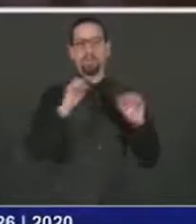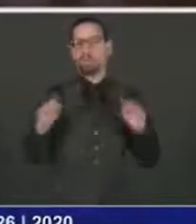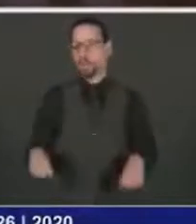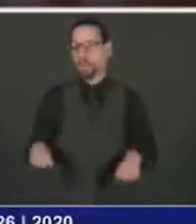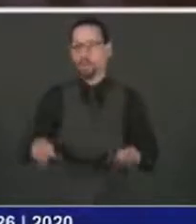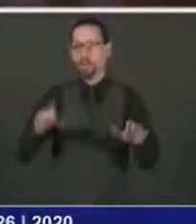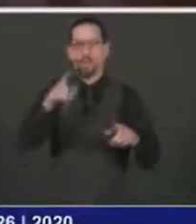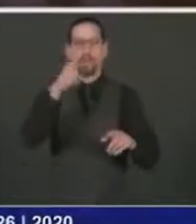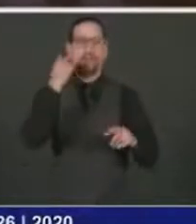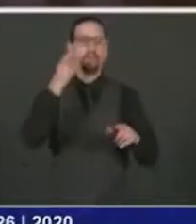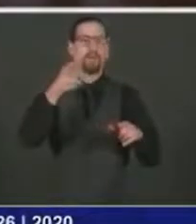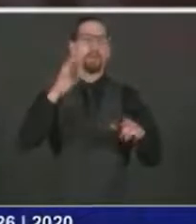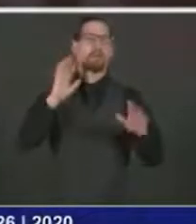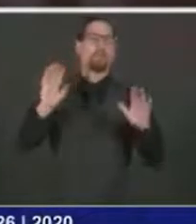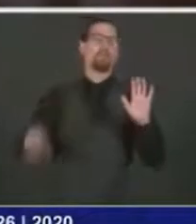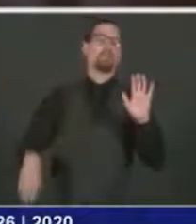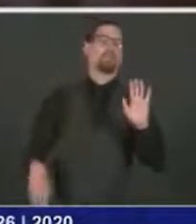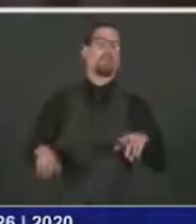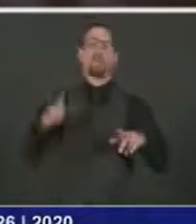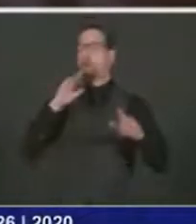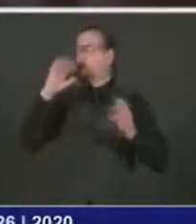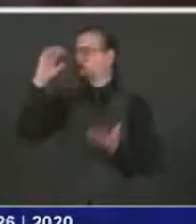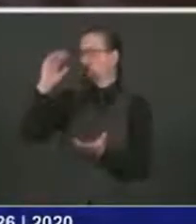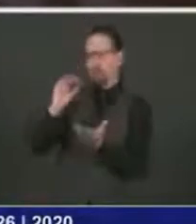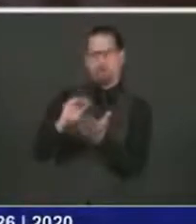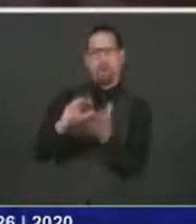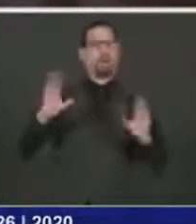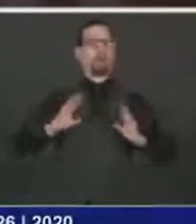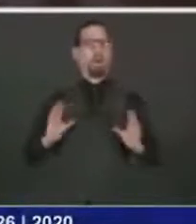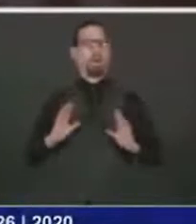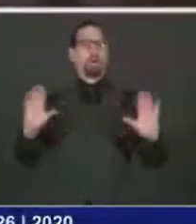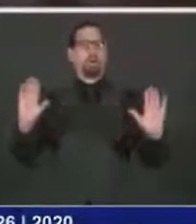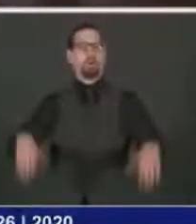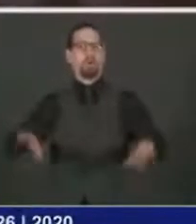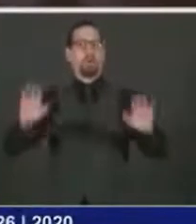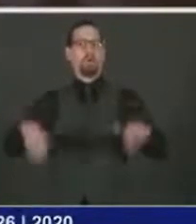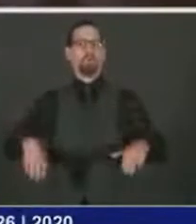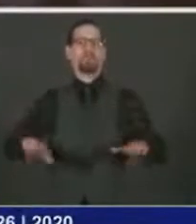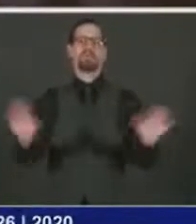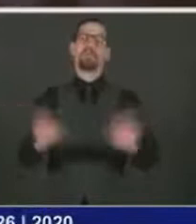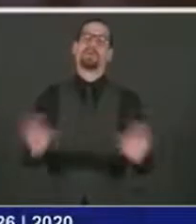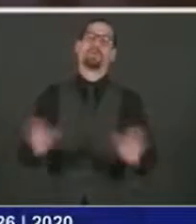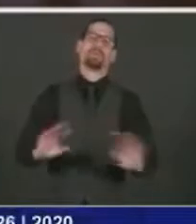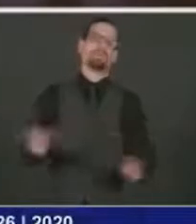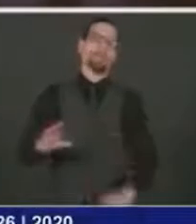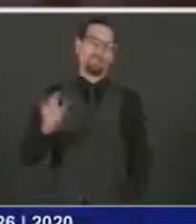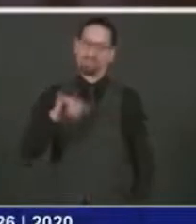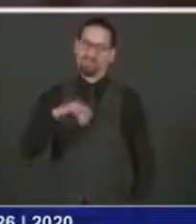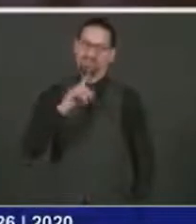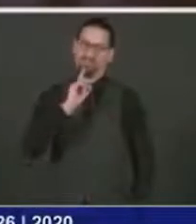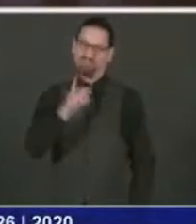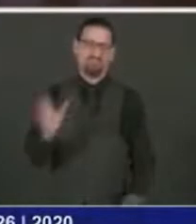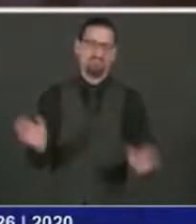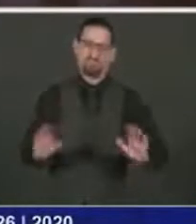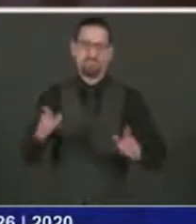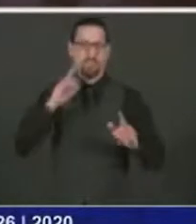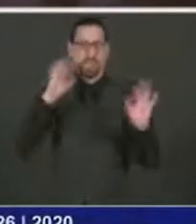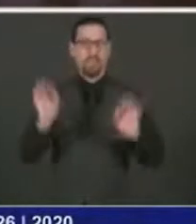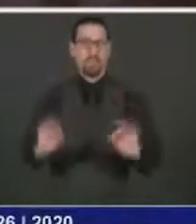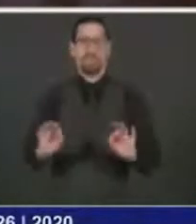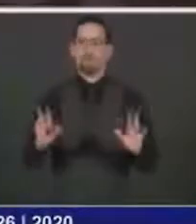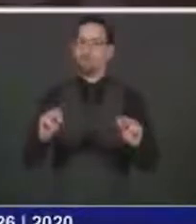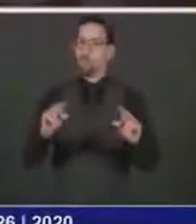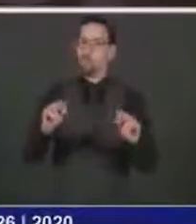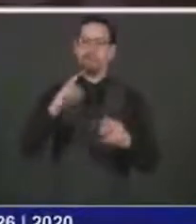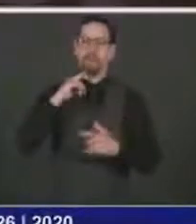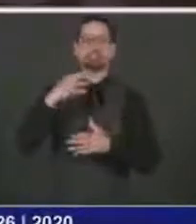of the woods, the crisis is over, and we can go back to life as normal. Because if we do that, if we